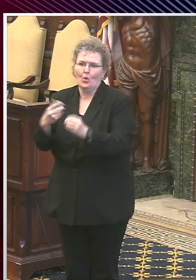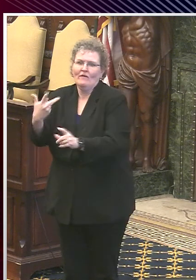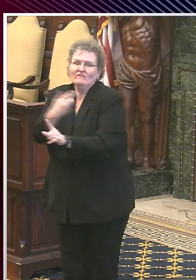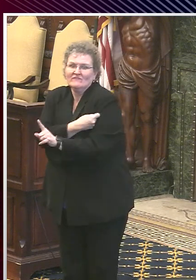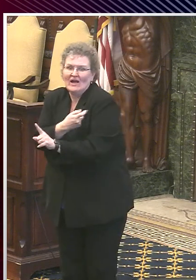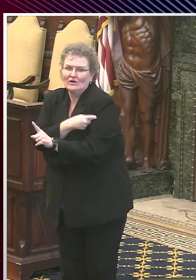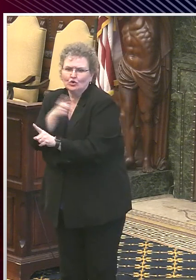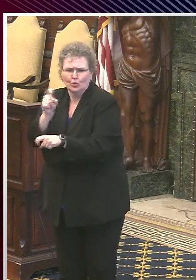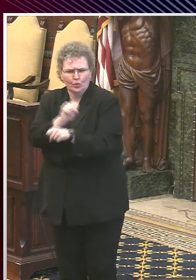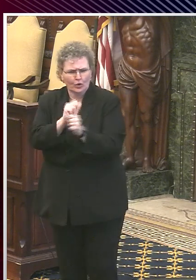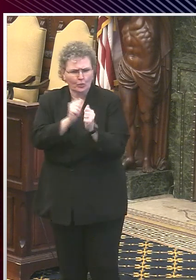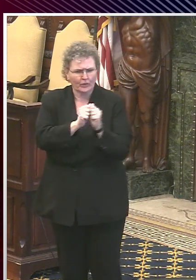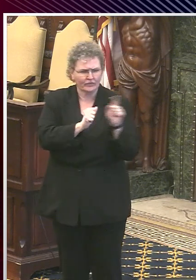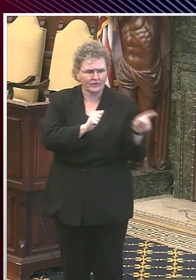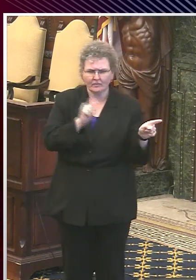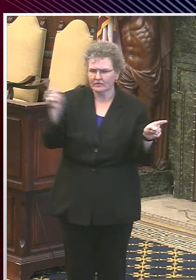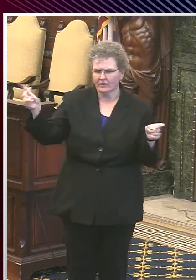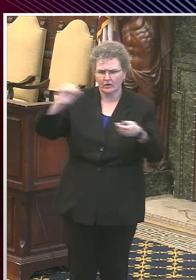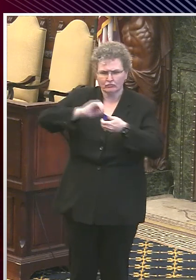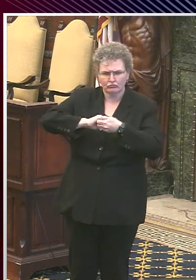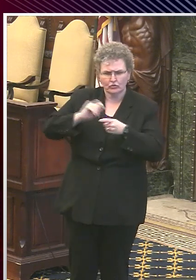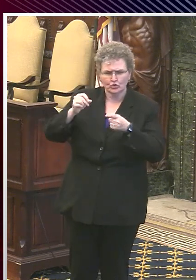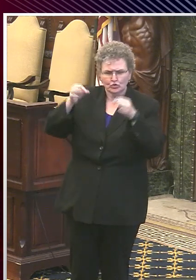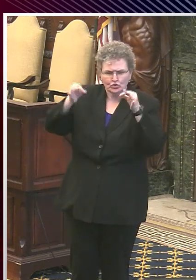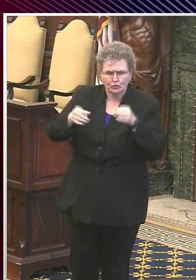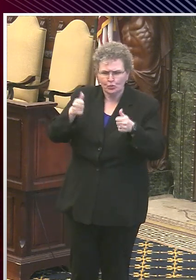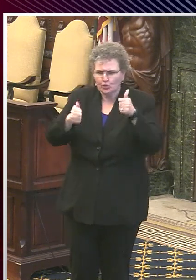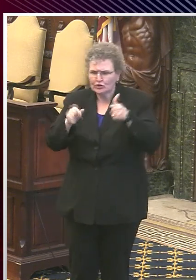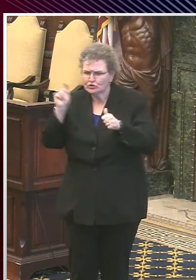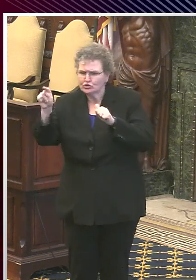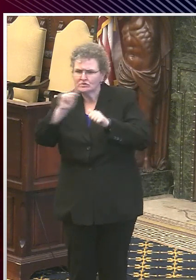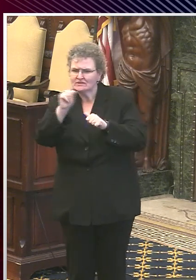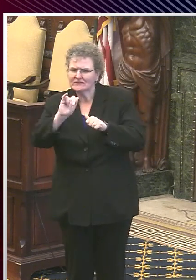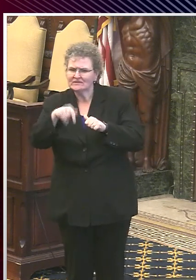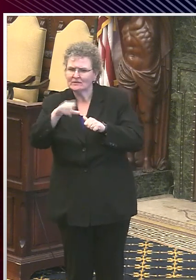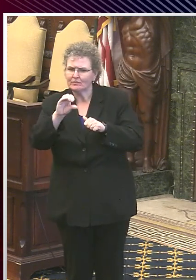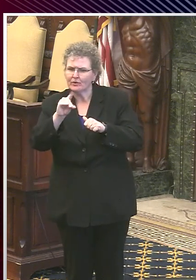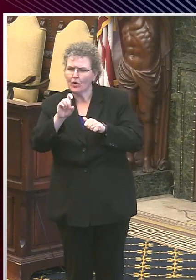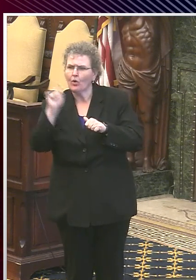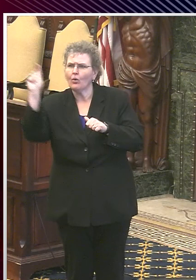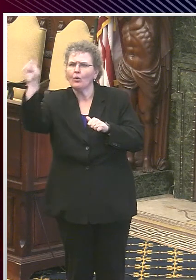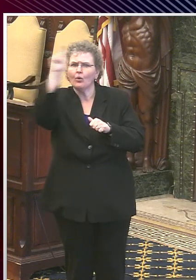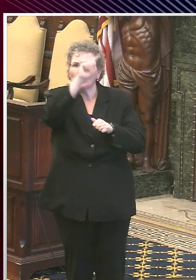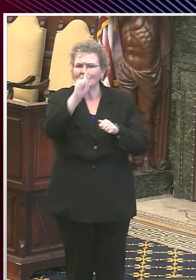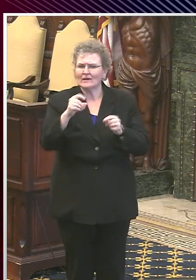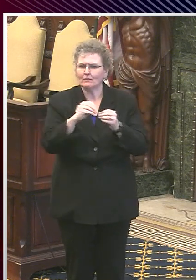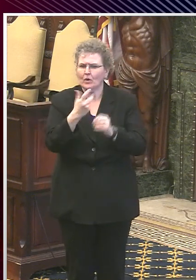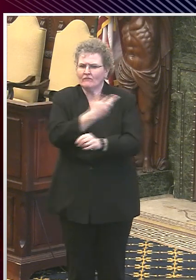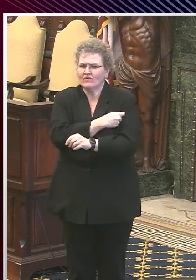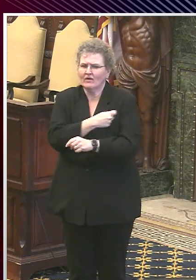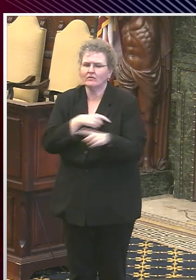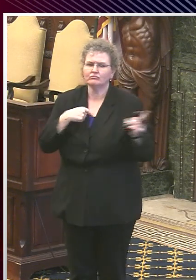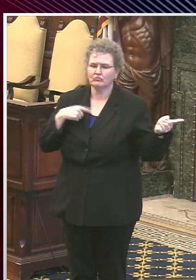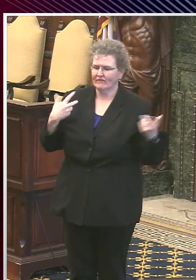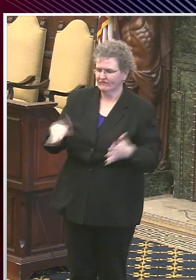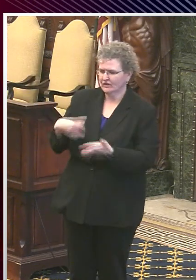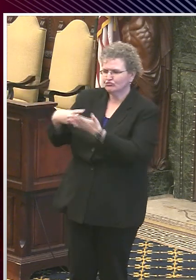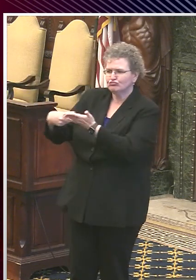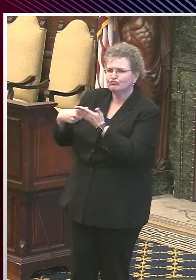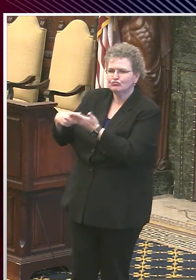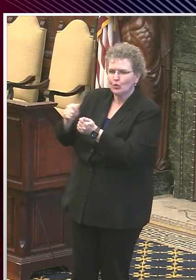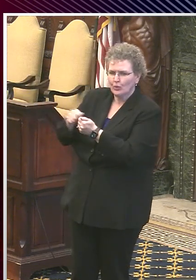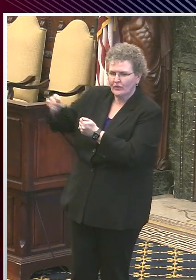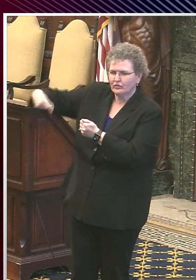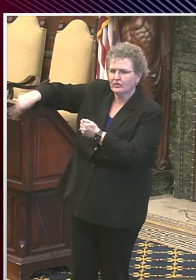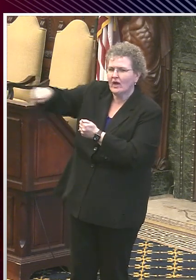vaccine distributors to determine which zip codes meet that criteria? We have communicated to the Black Doctors specifically,